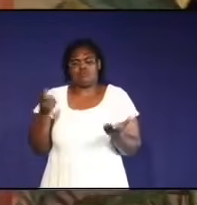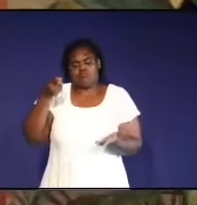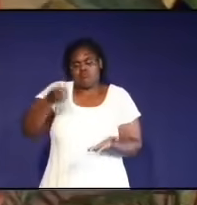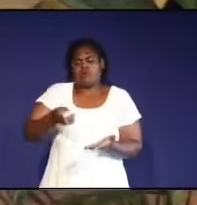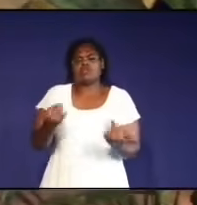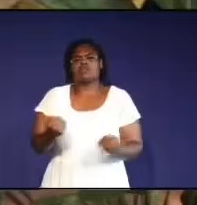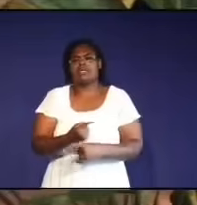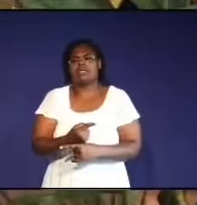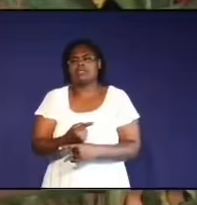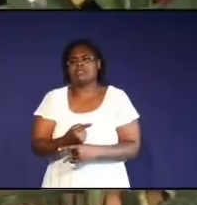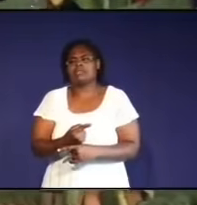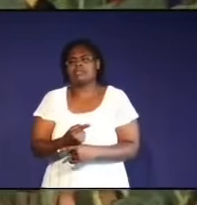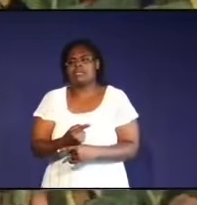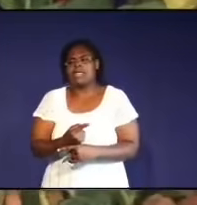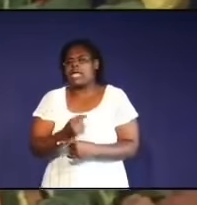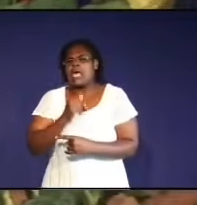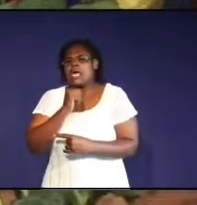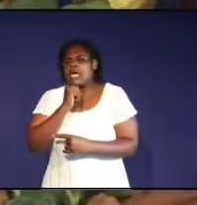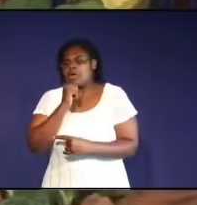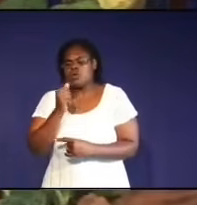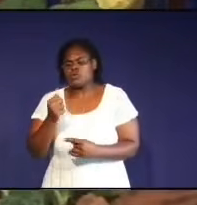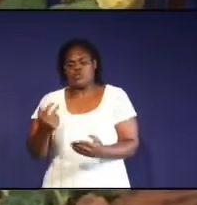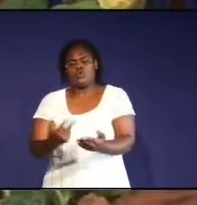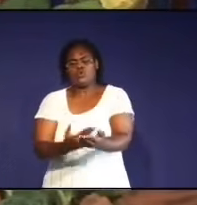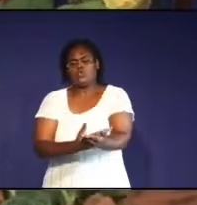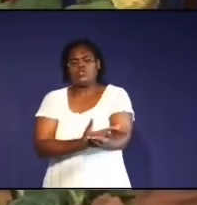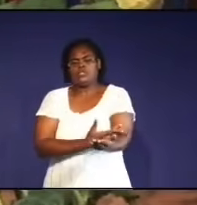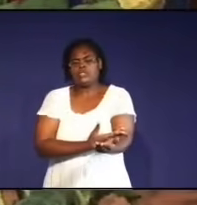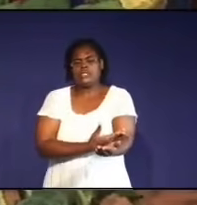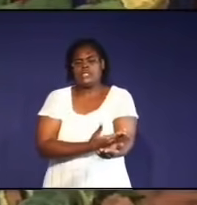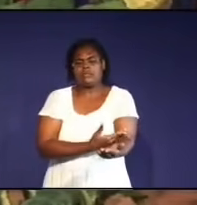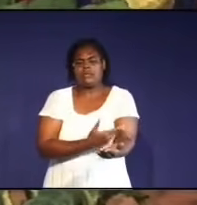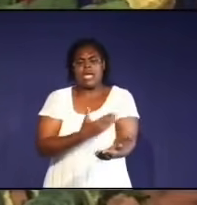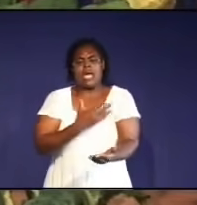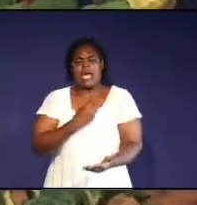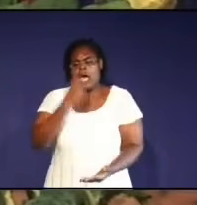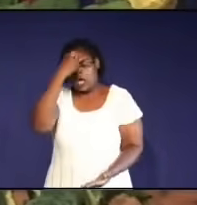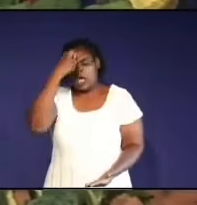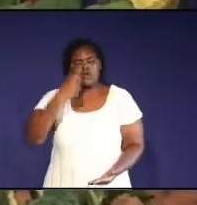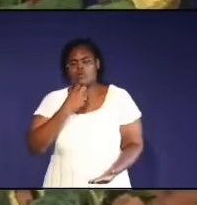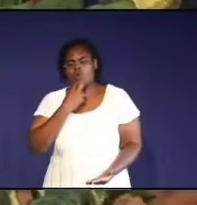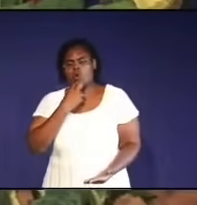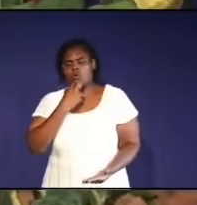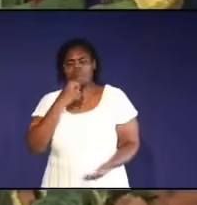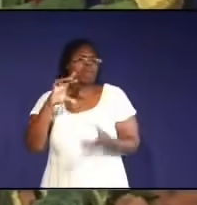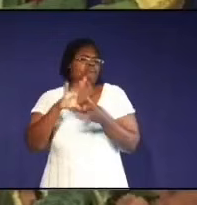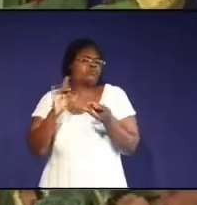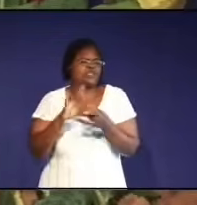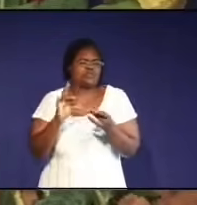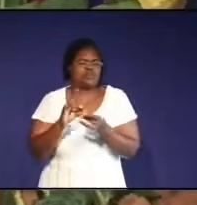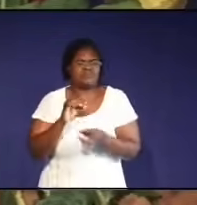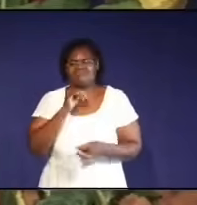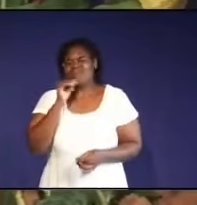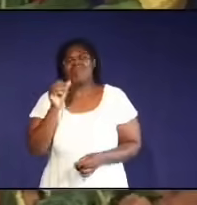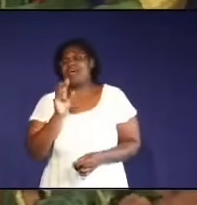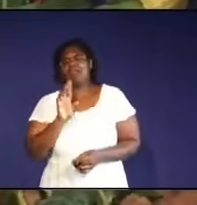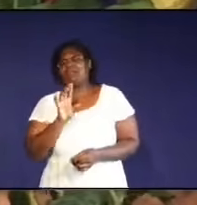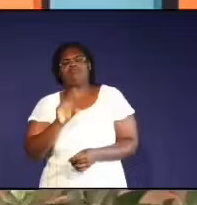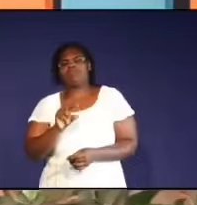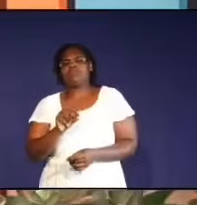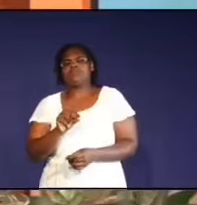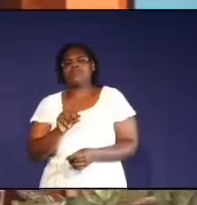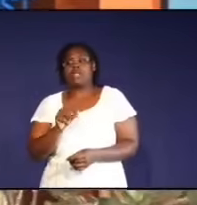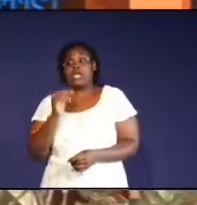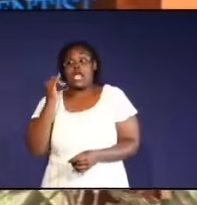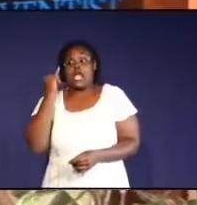use sheep and goats in his parable. Are you listening to me? I think if he